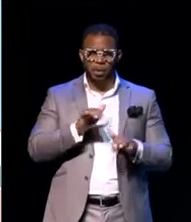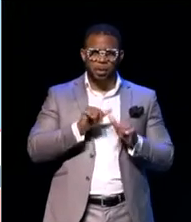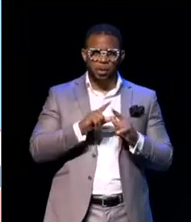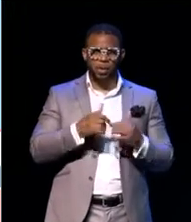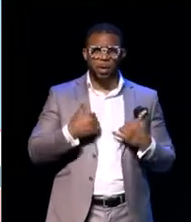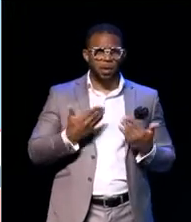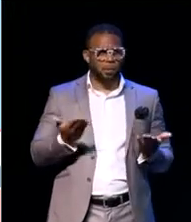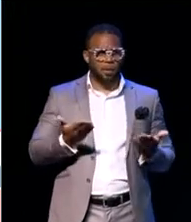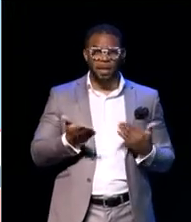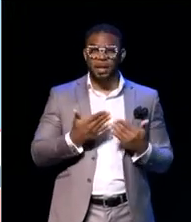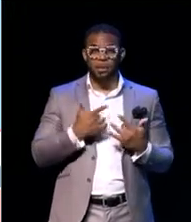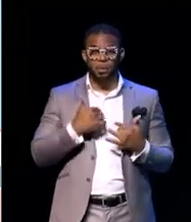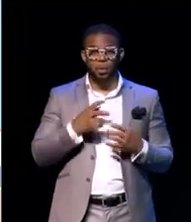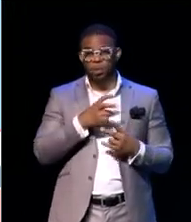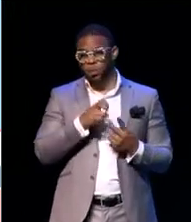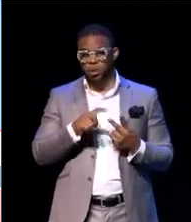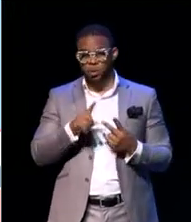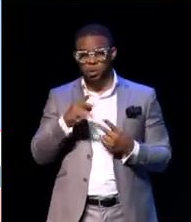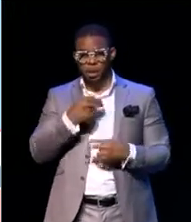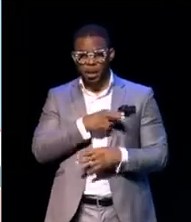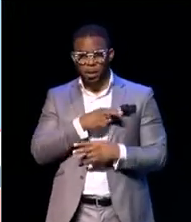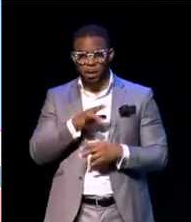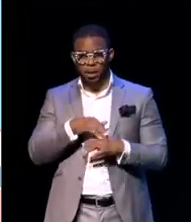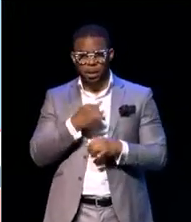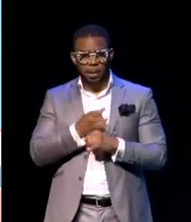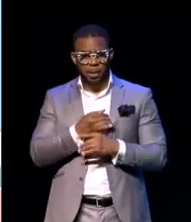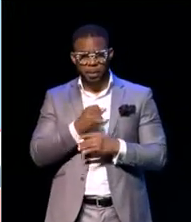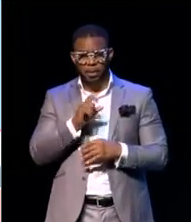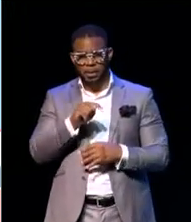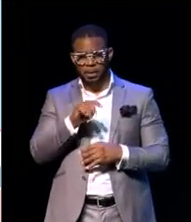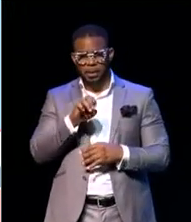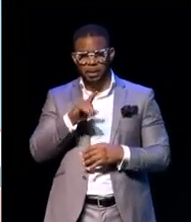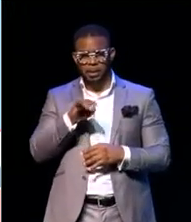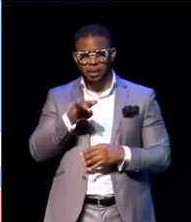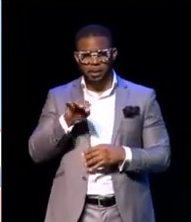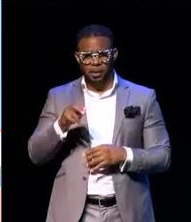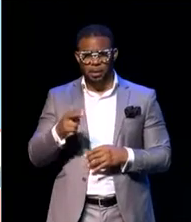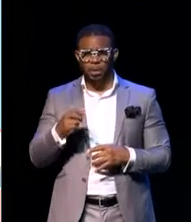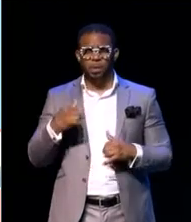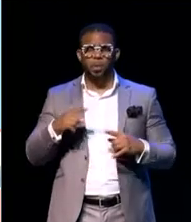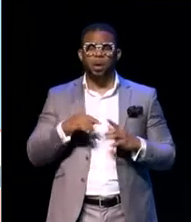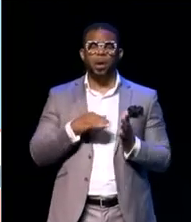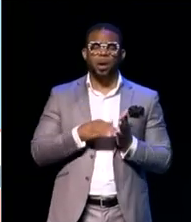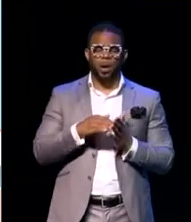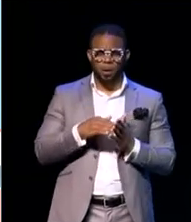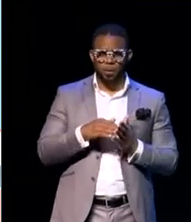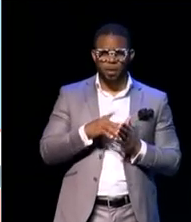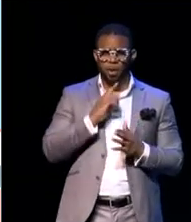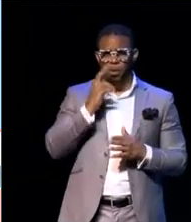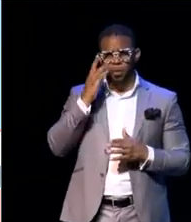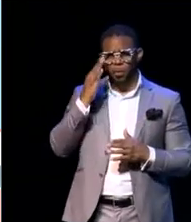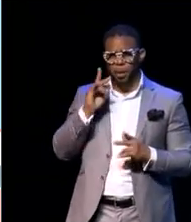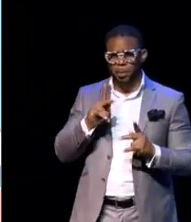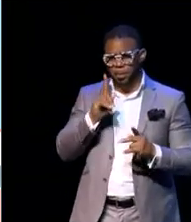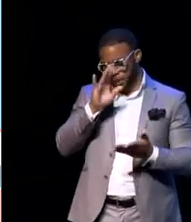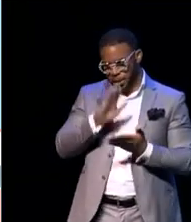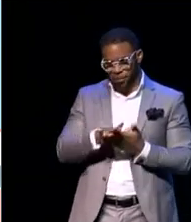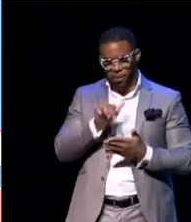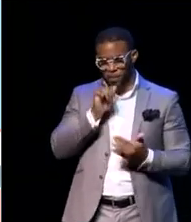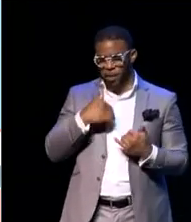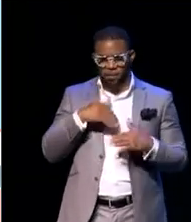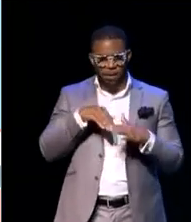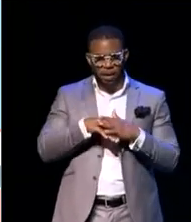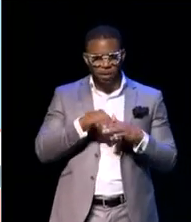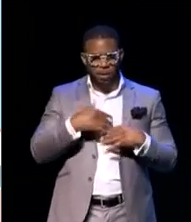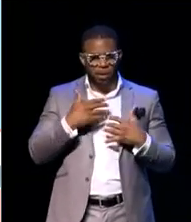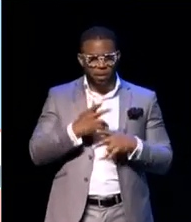have a presence even when we transition to the hospital on the campus of St. Elizabeth's. We often are the reason why people believe they don't have